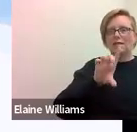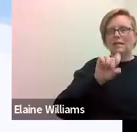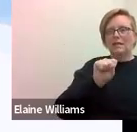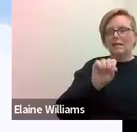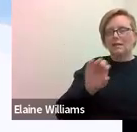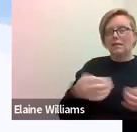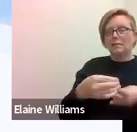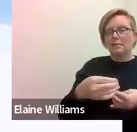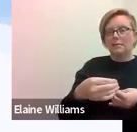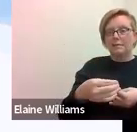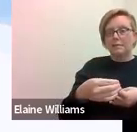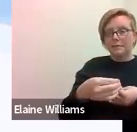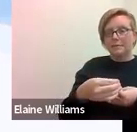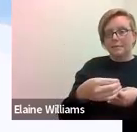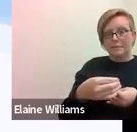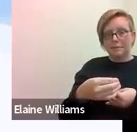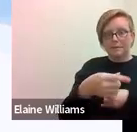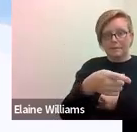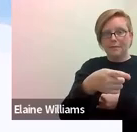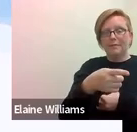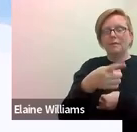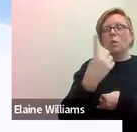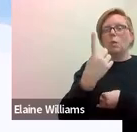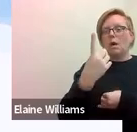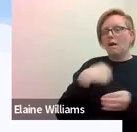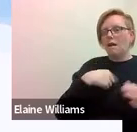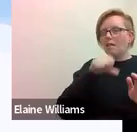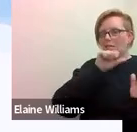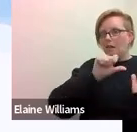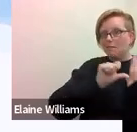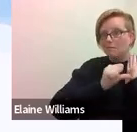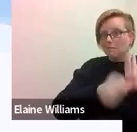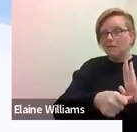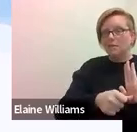wanted to highlight, one of the things I really like to do is to put up